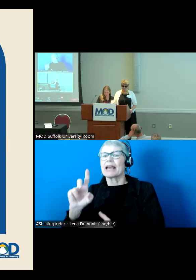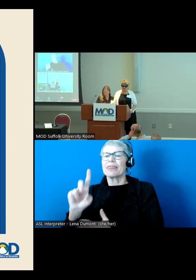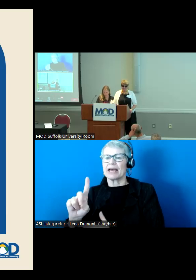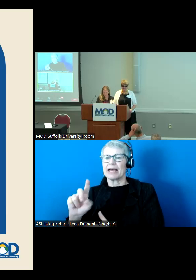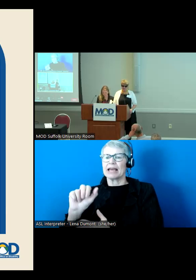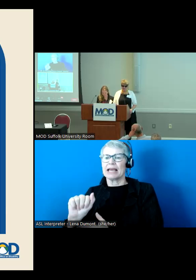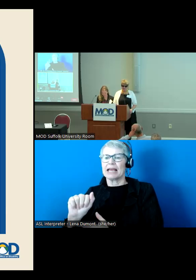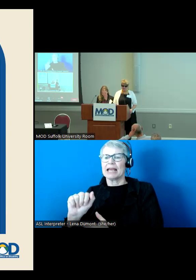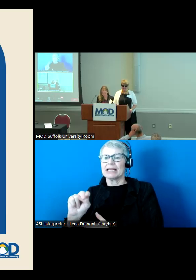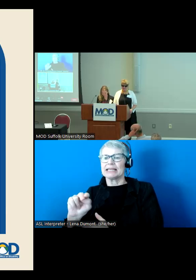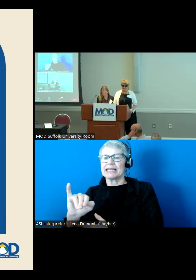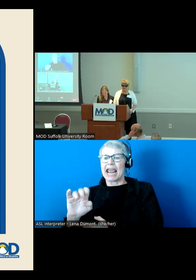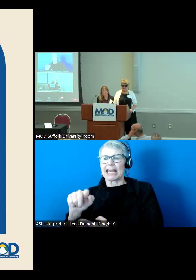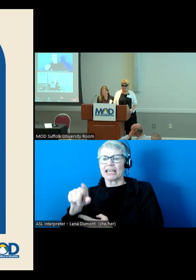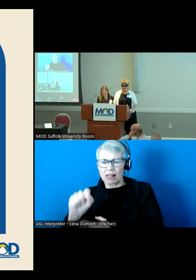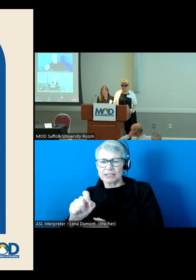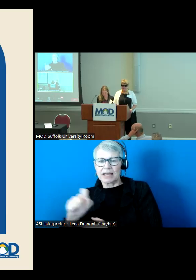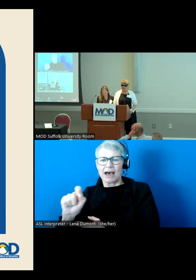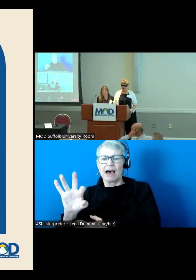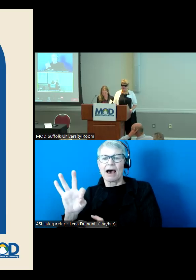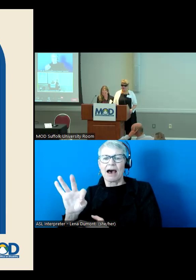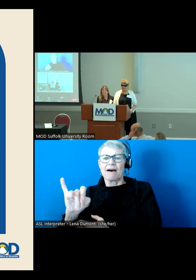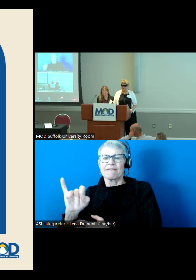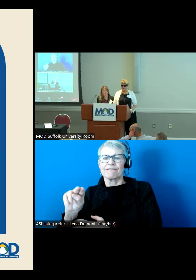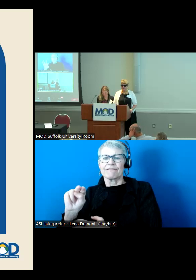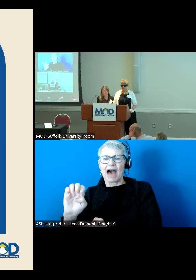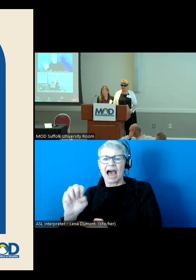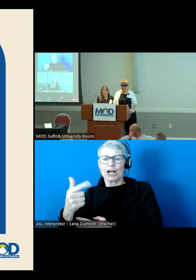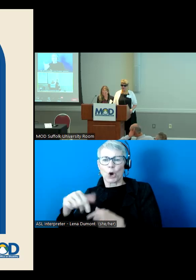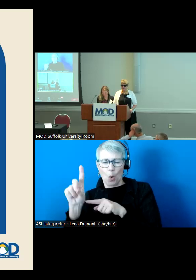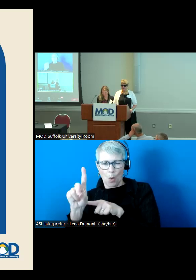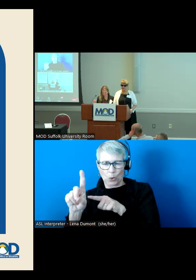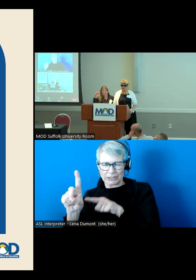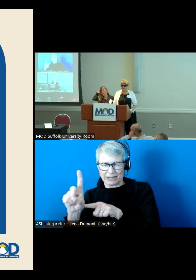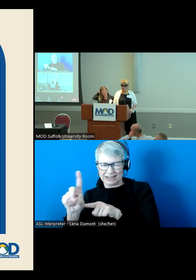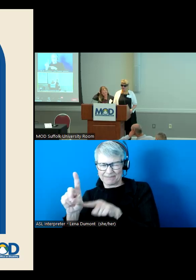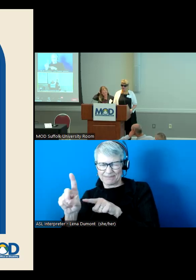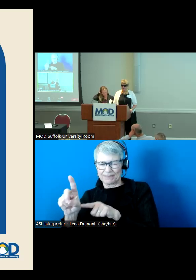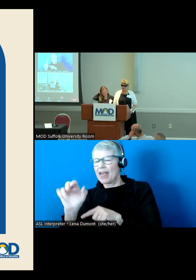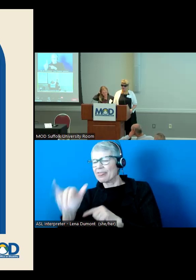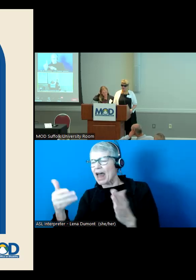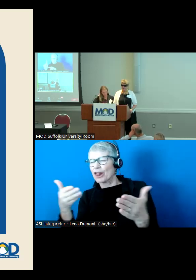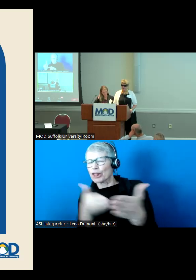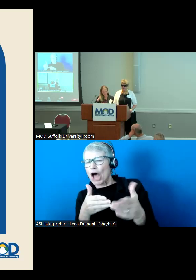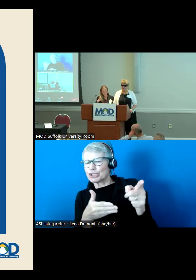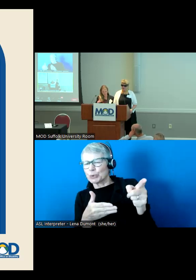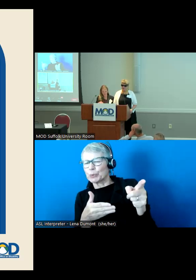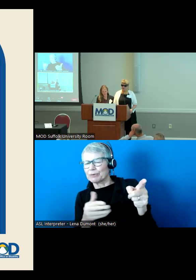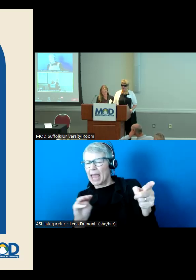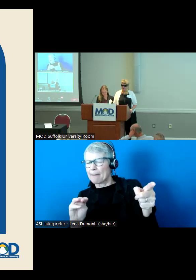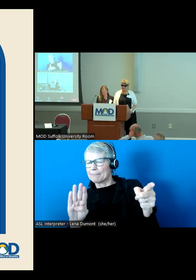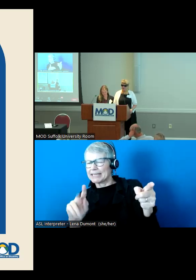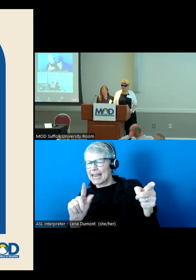Daniels-Finegold, sorry, Joanne, to the lawsuit from 2002 that